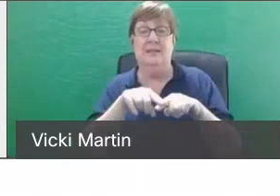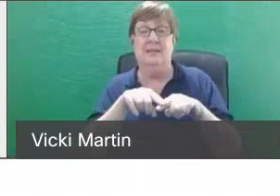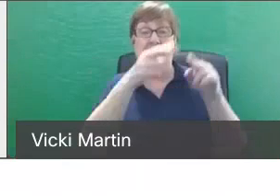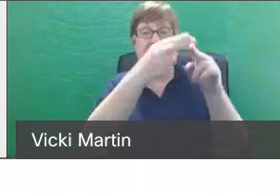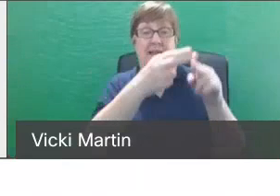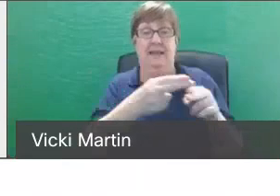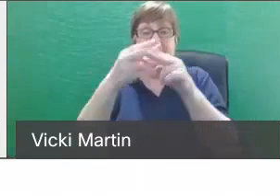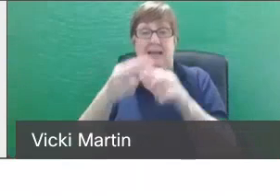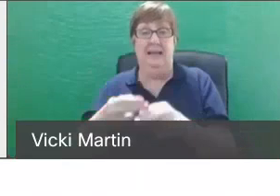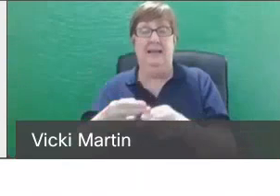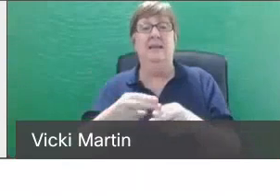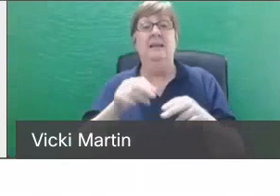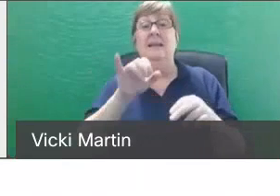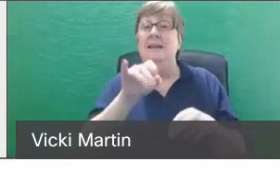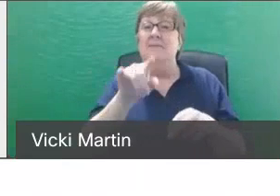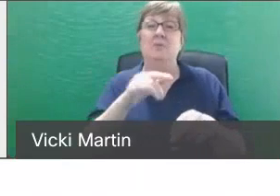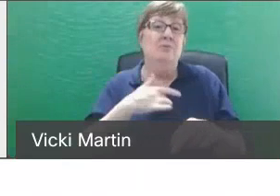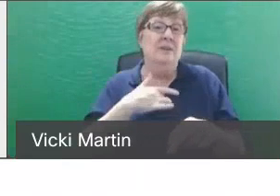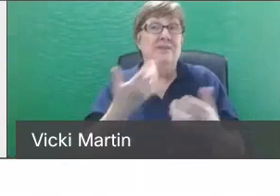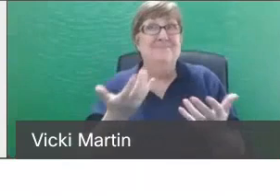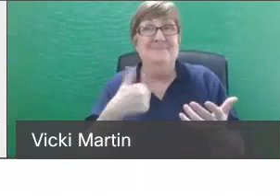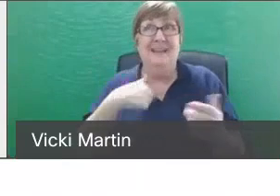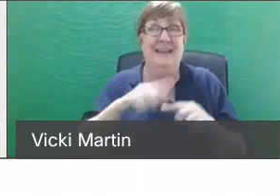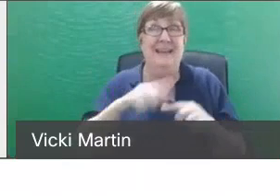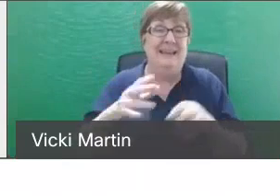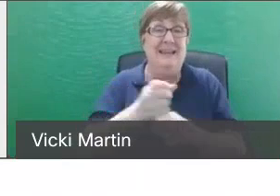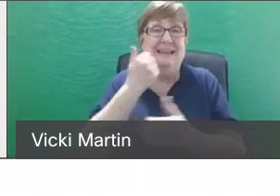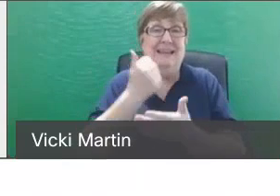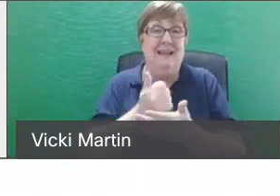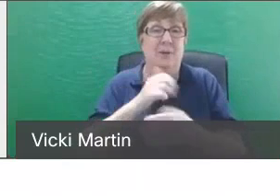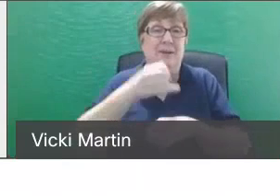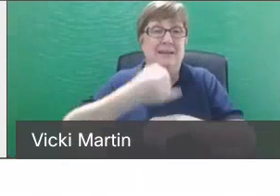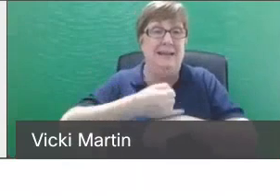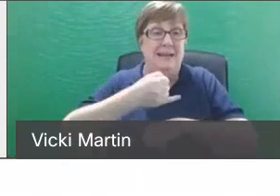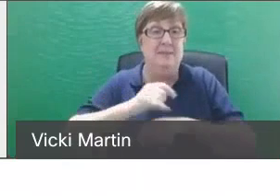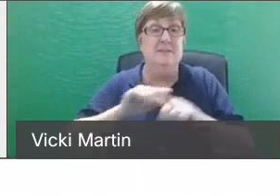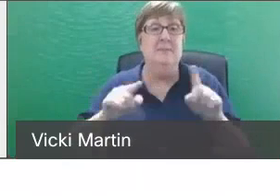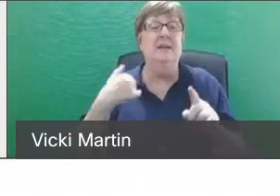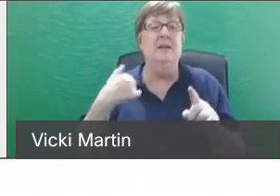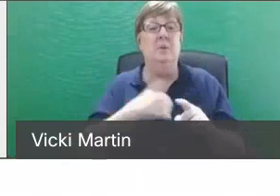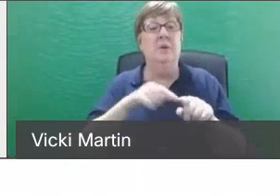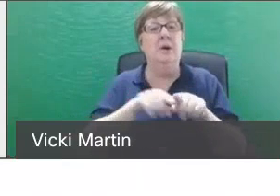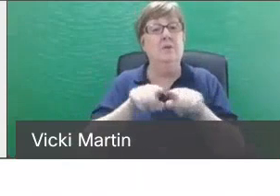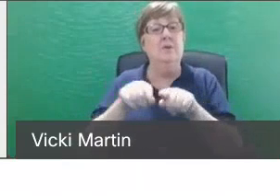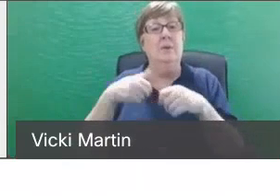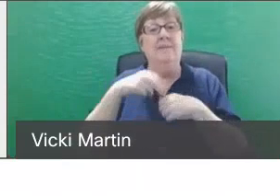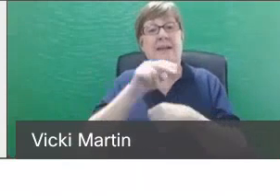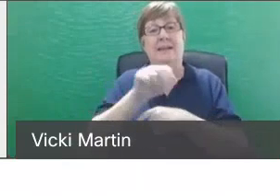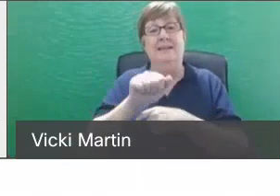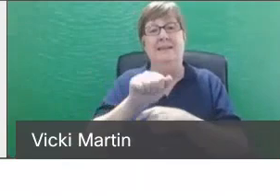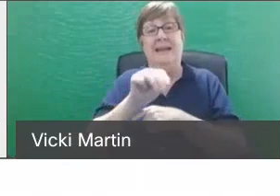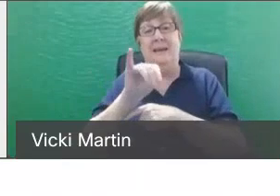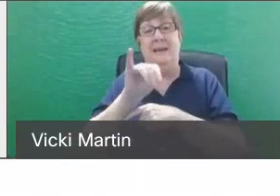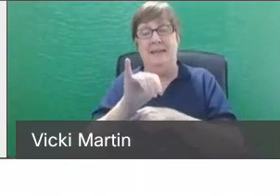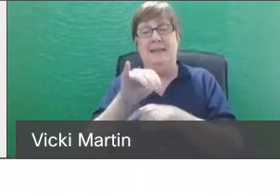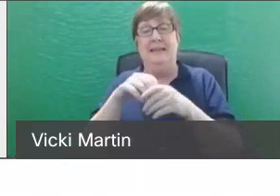to campus and get help. So a few of the mental health resources that we have NAMI Greater Houston, Spring